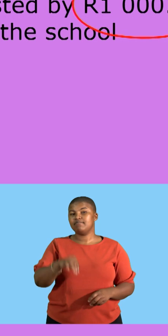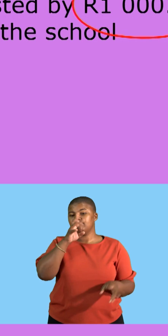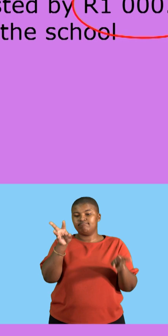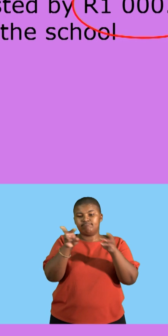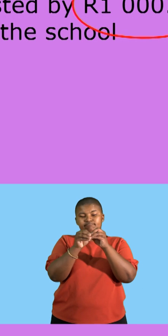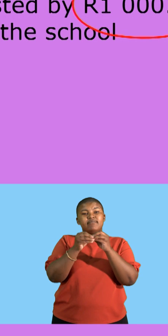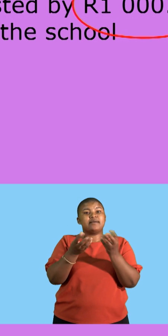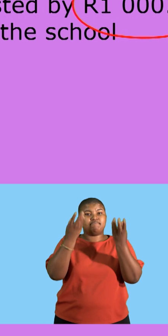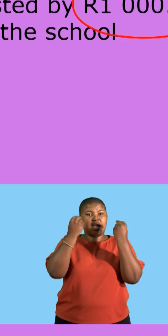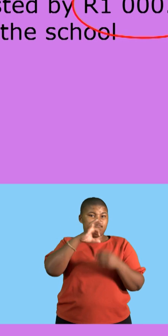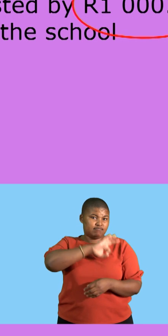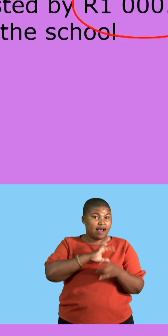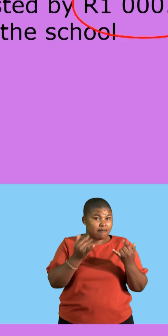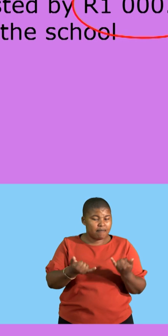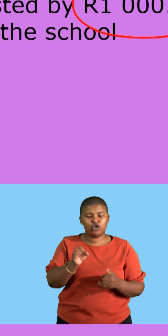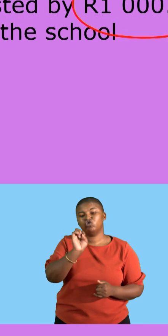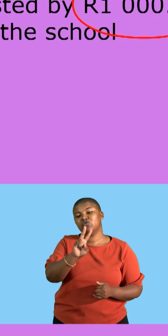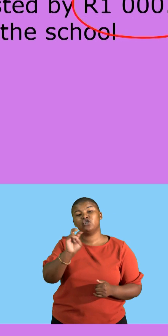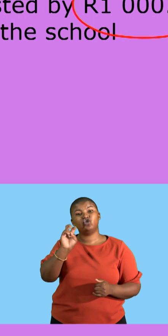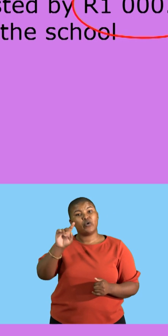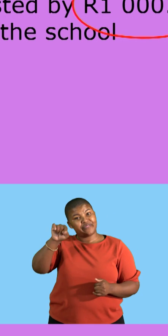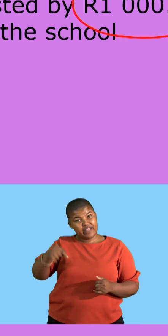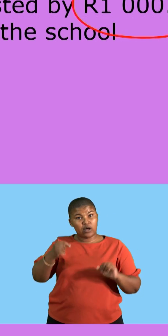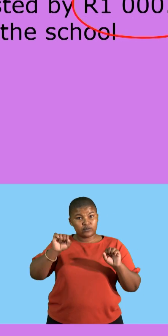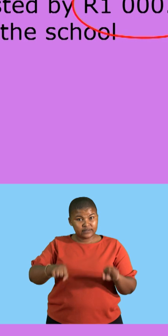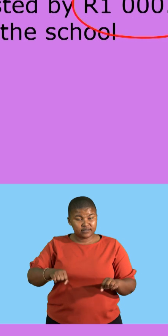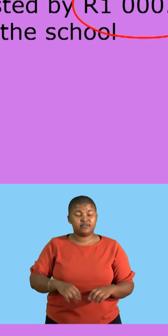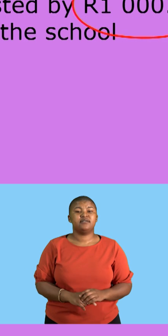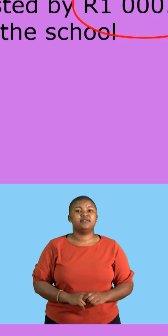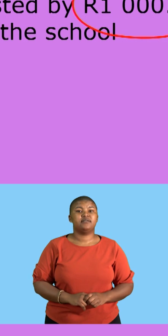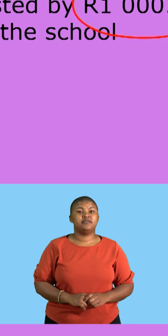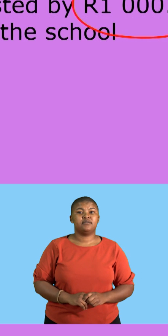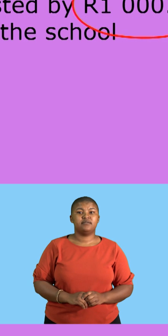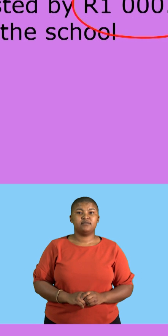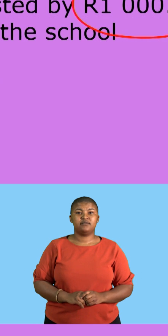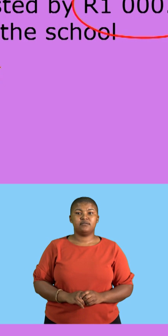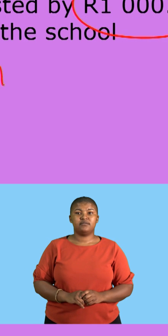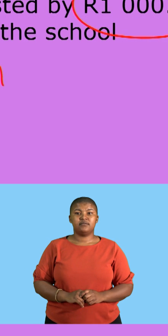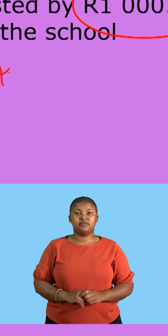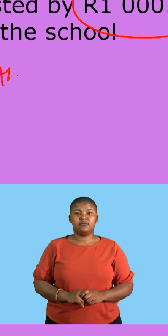earn 22,000 Rand per month.